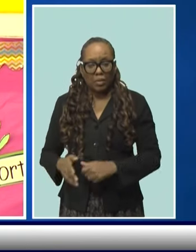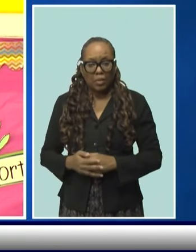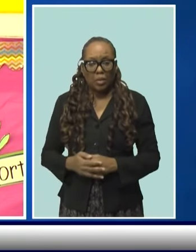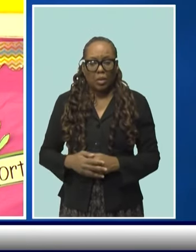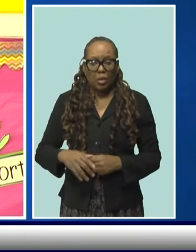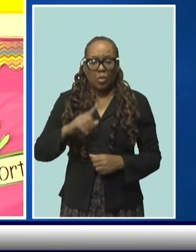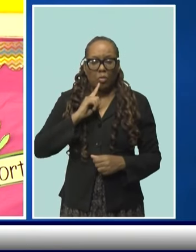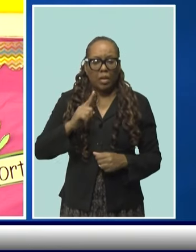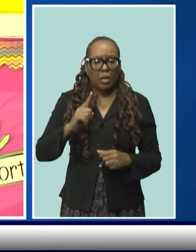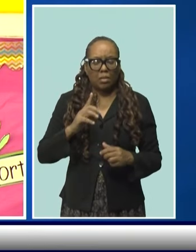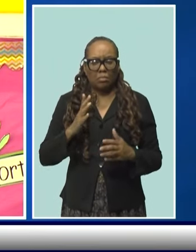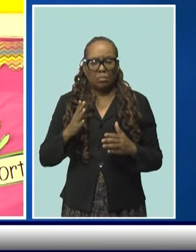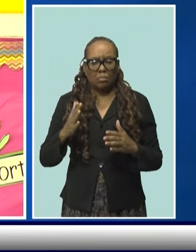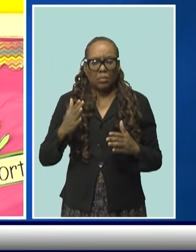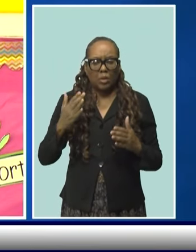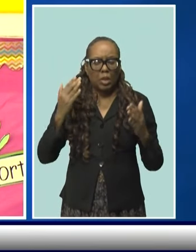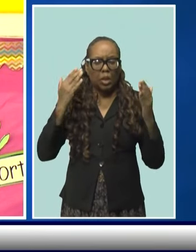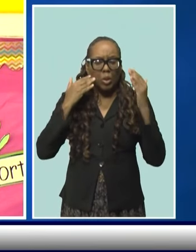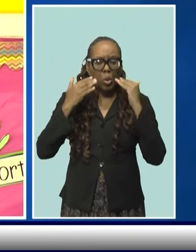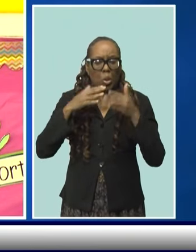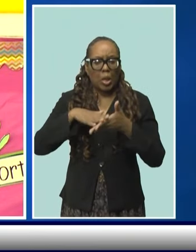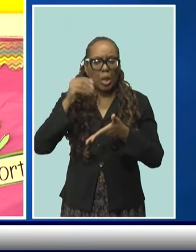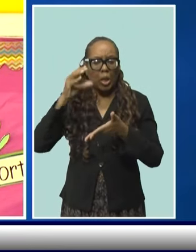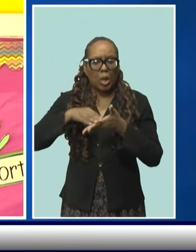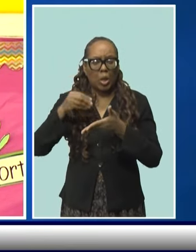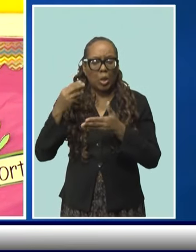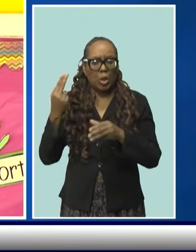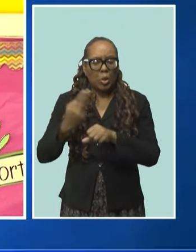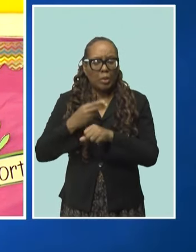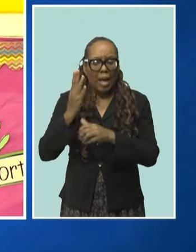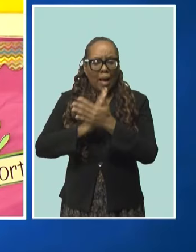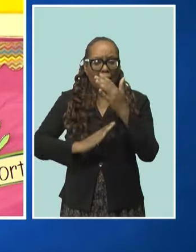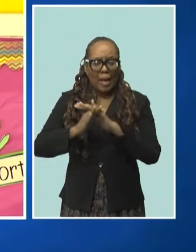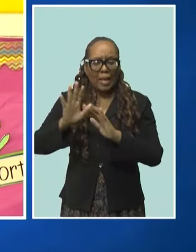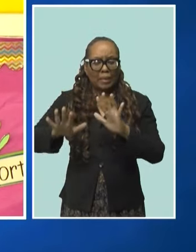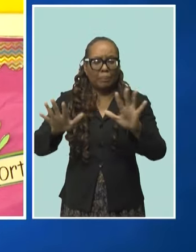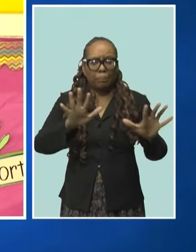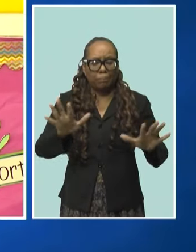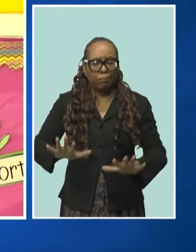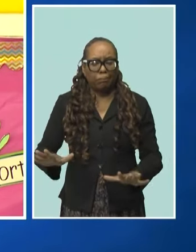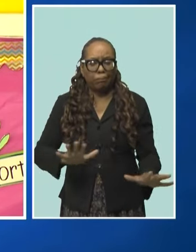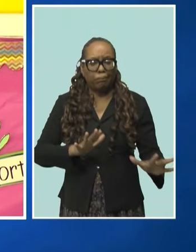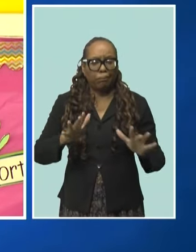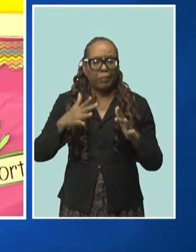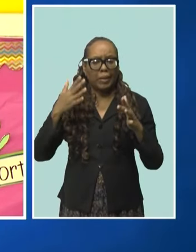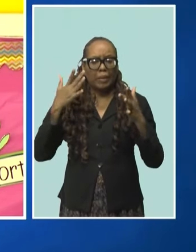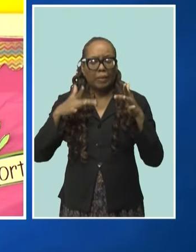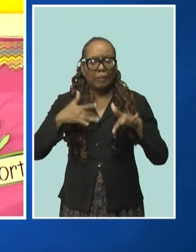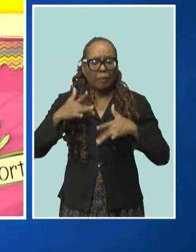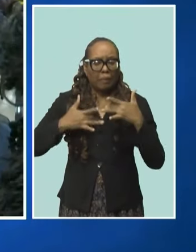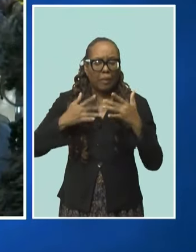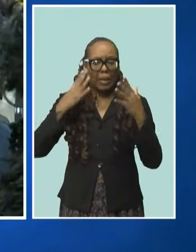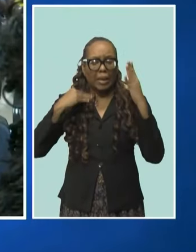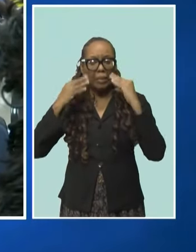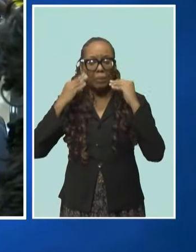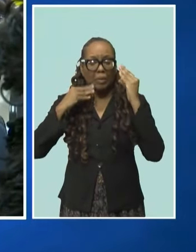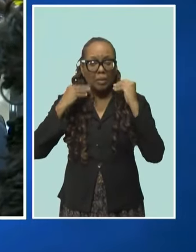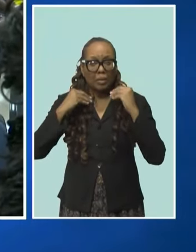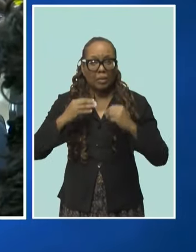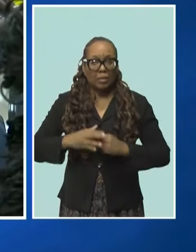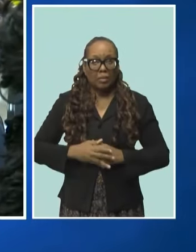hands-on experiences in animal husbandry, sustainable agriculture, and the principles of aquaponics. This